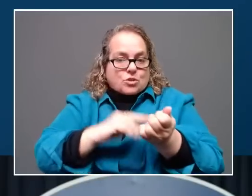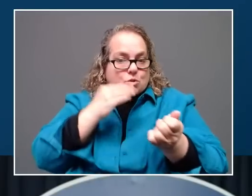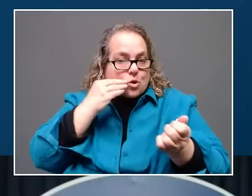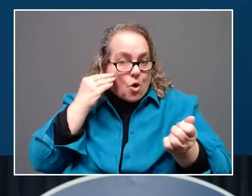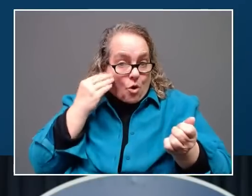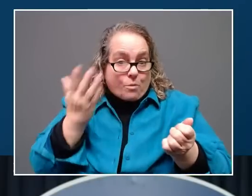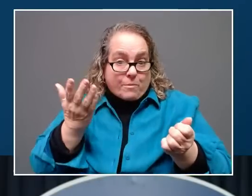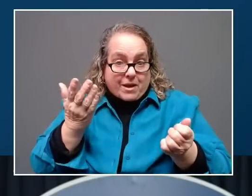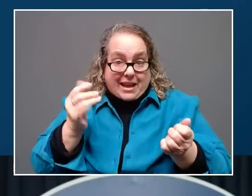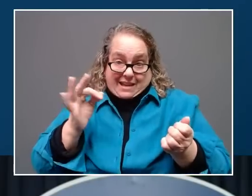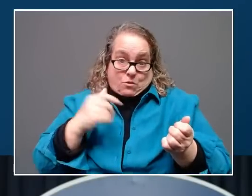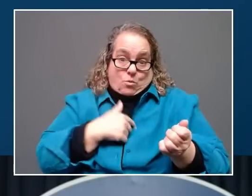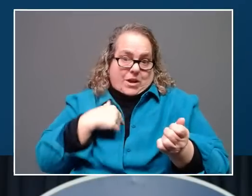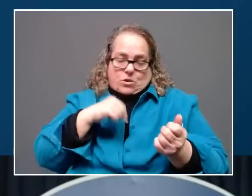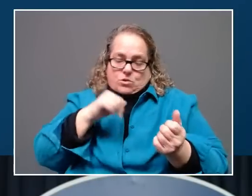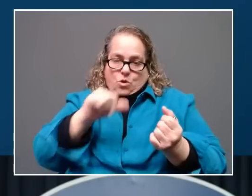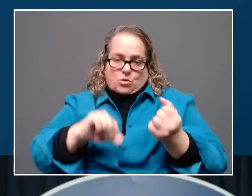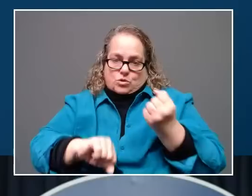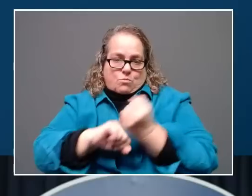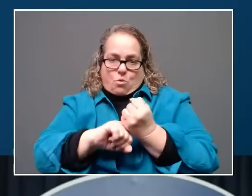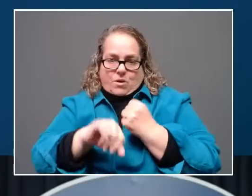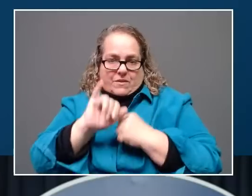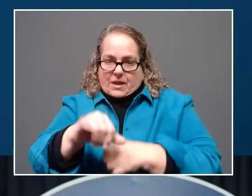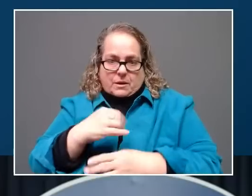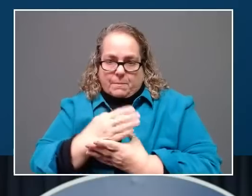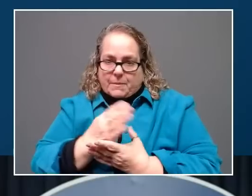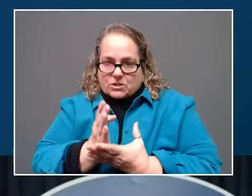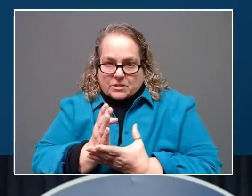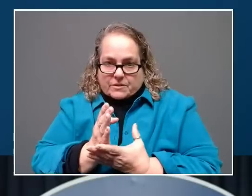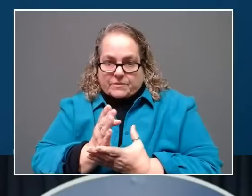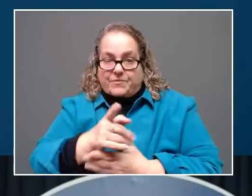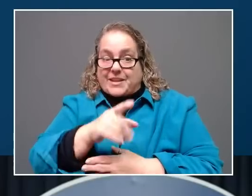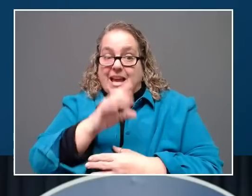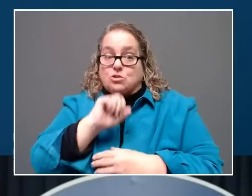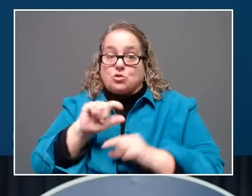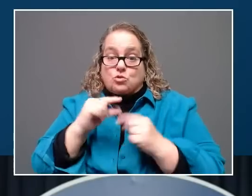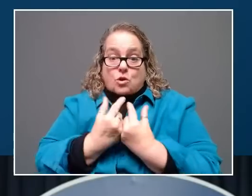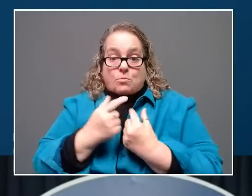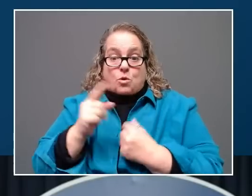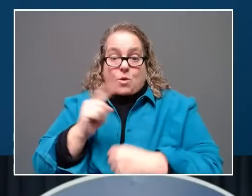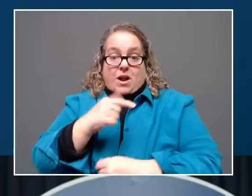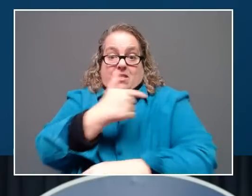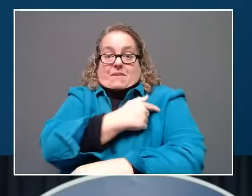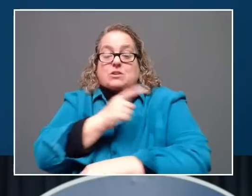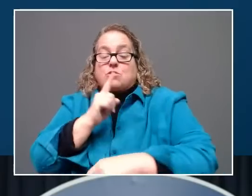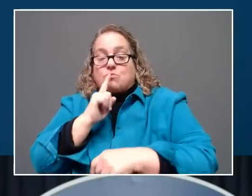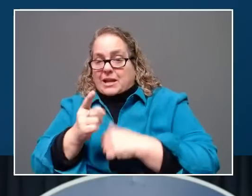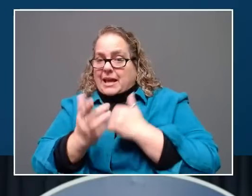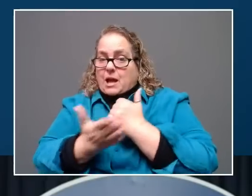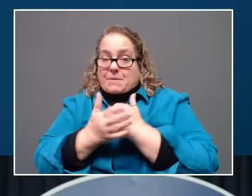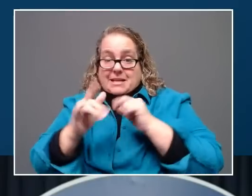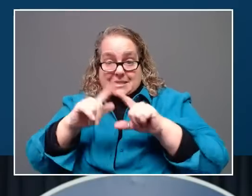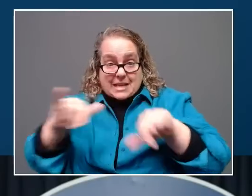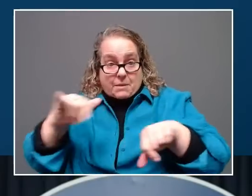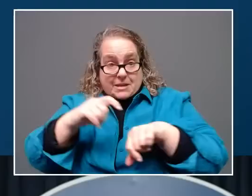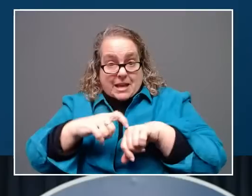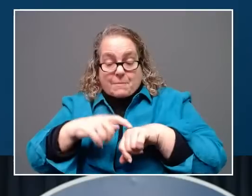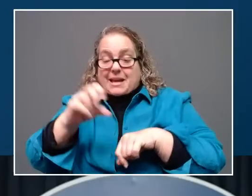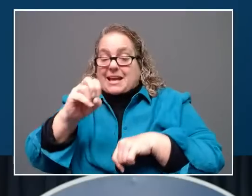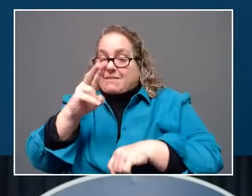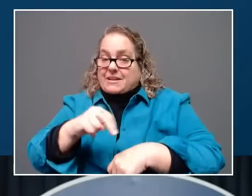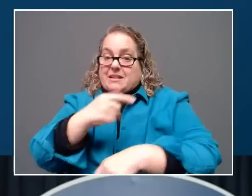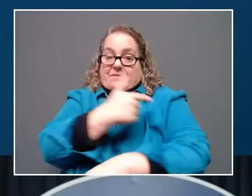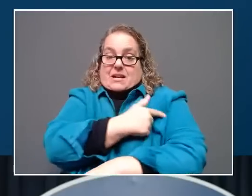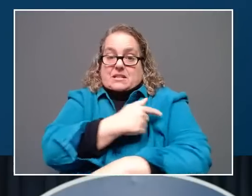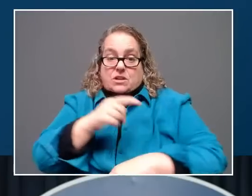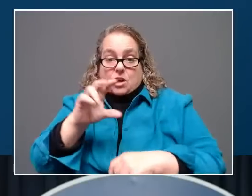age group where the vaccines really help, but at the same time, even vaccinated, if COVID gets in a